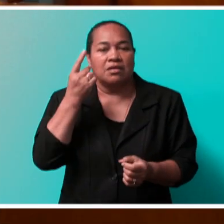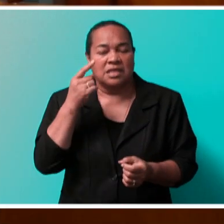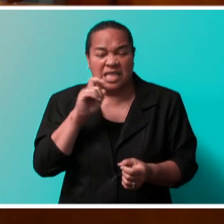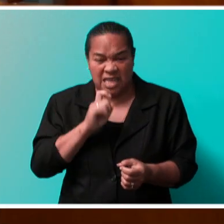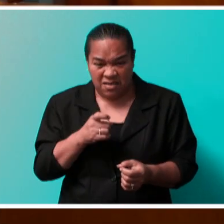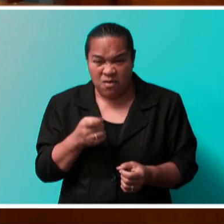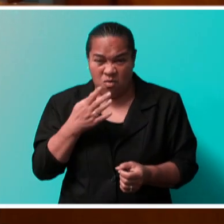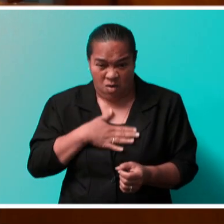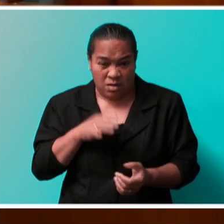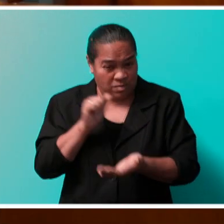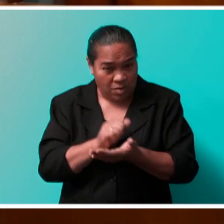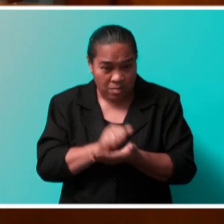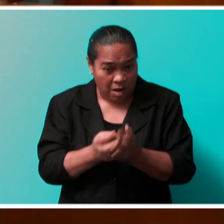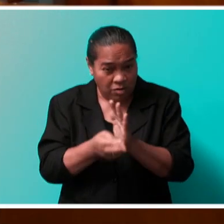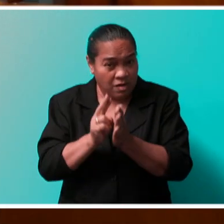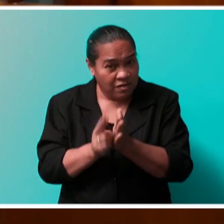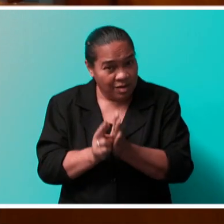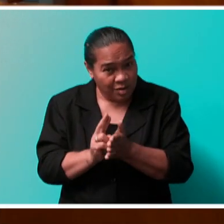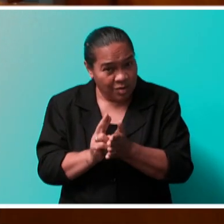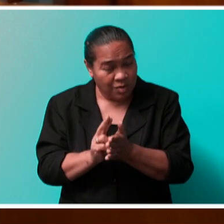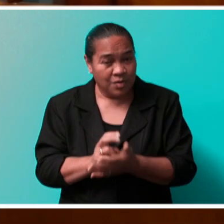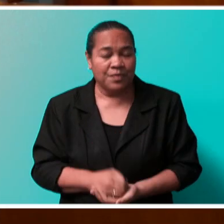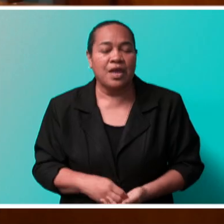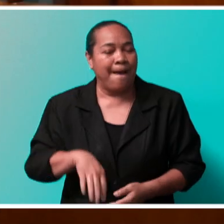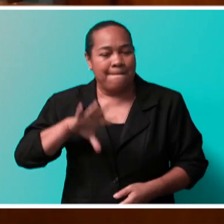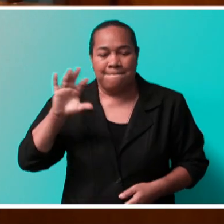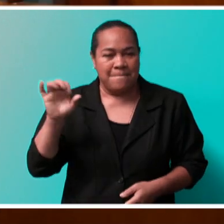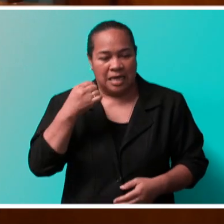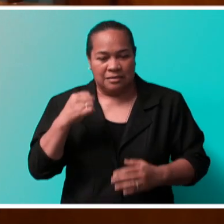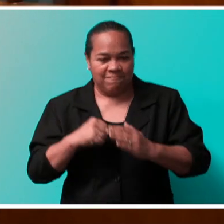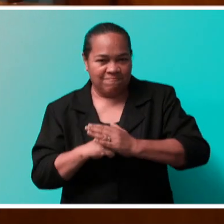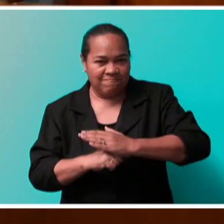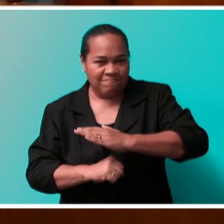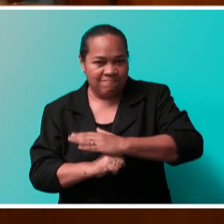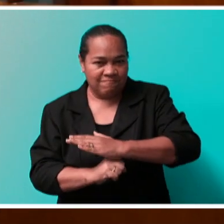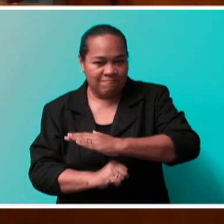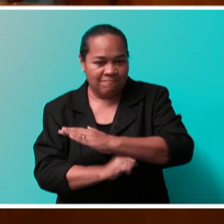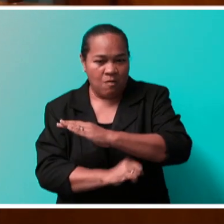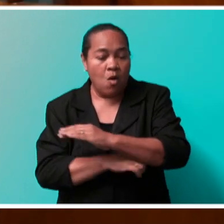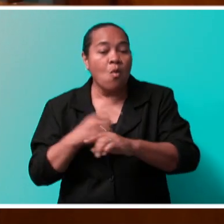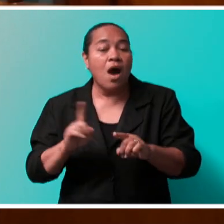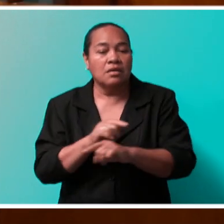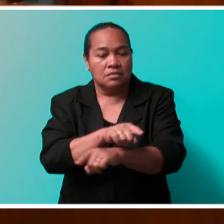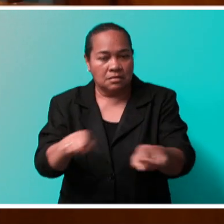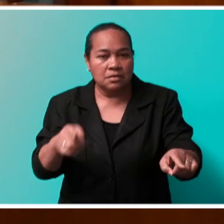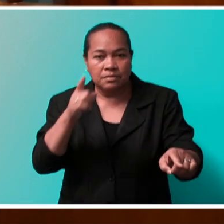review of the Constitution must be grounded in the voices of the